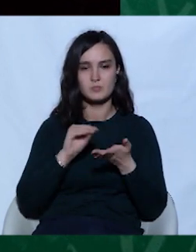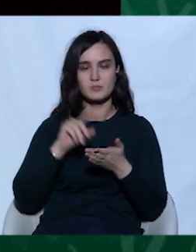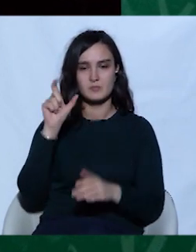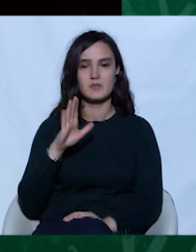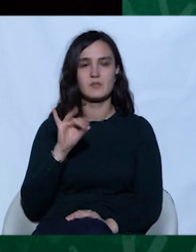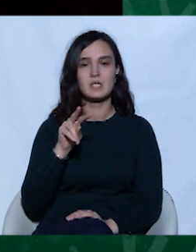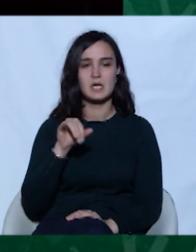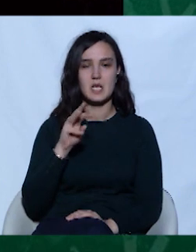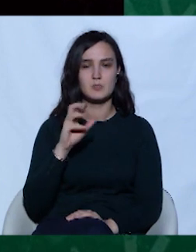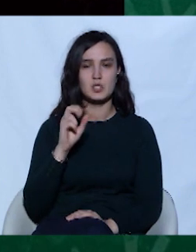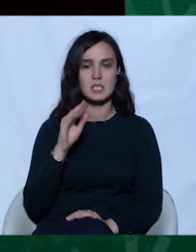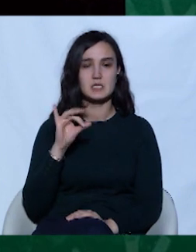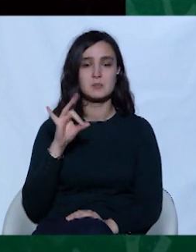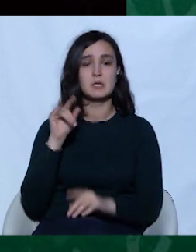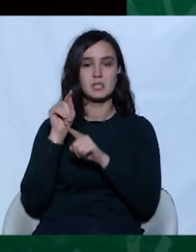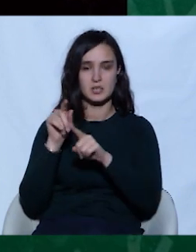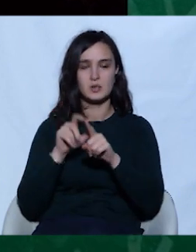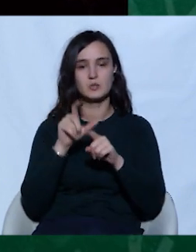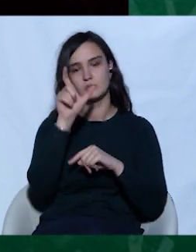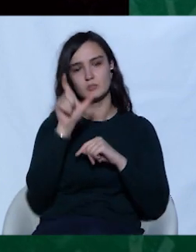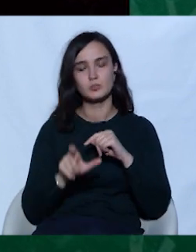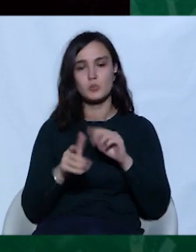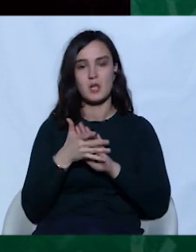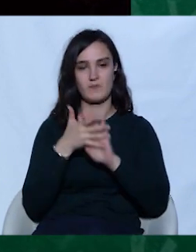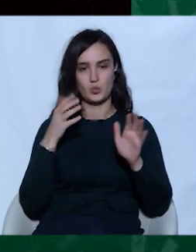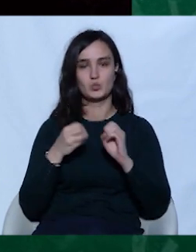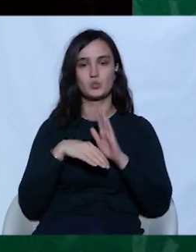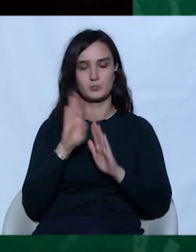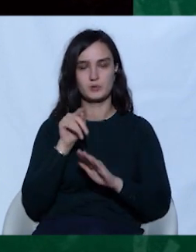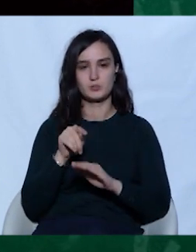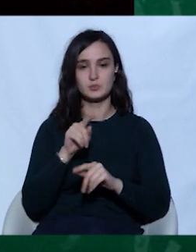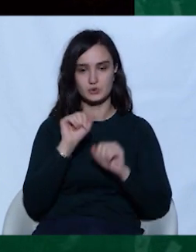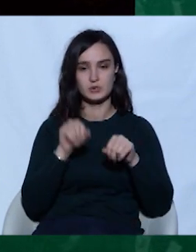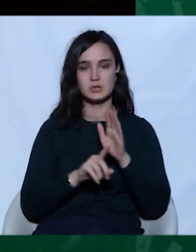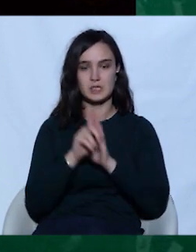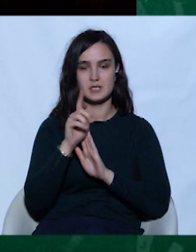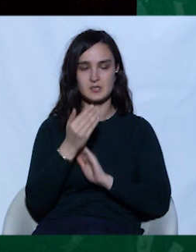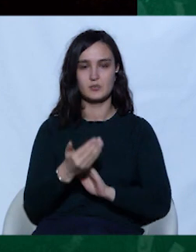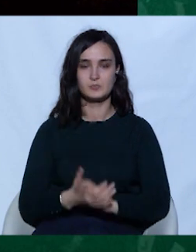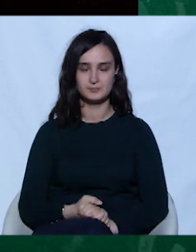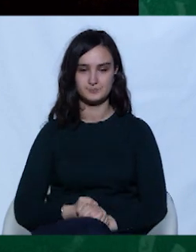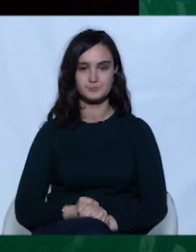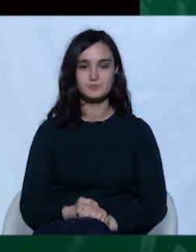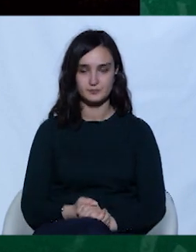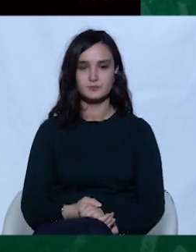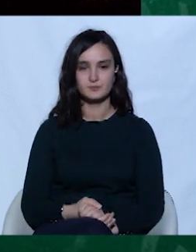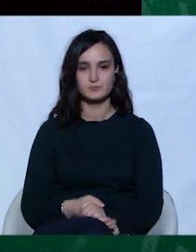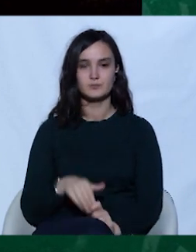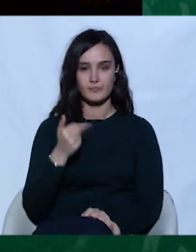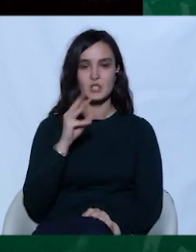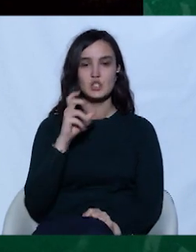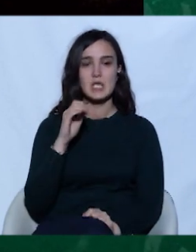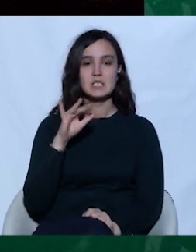Yes, and today, for the first time, we have a female author. Yes, I'm very happy about that, of course. Me too.